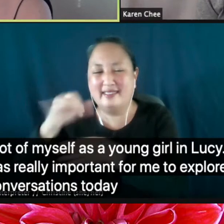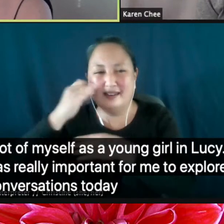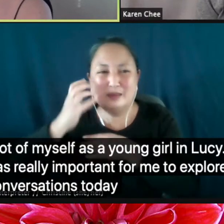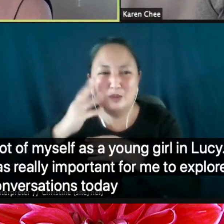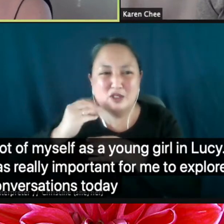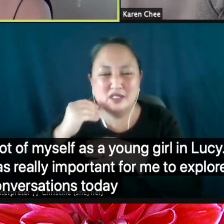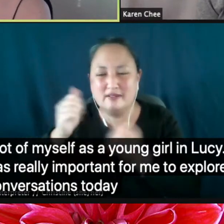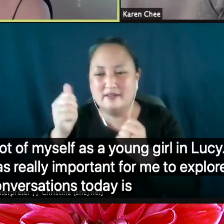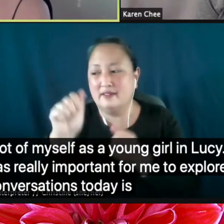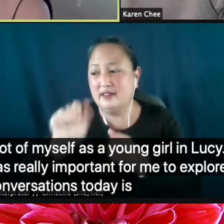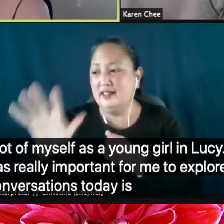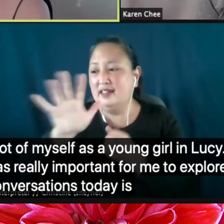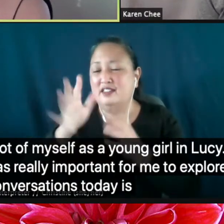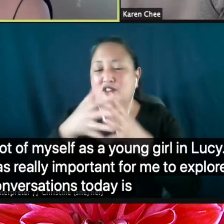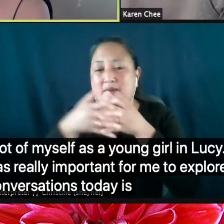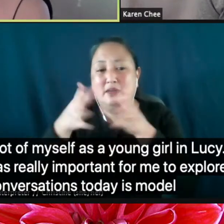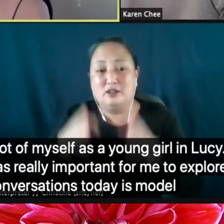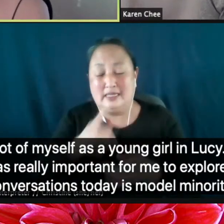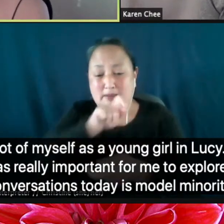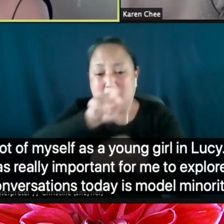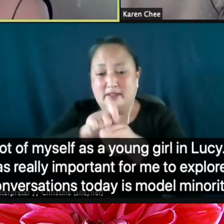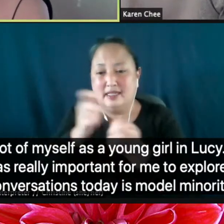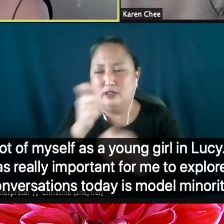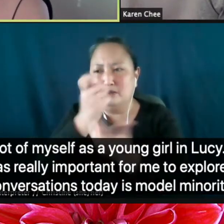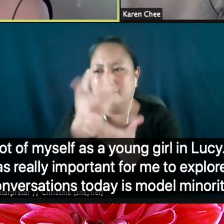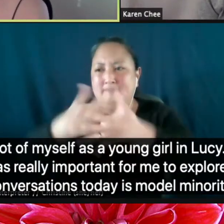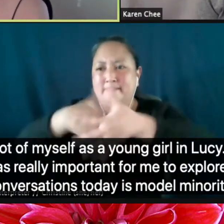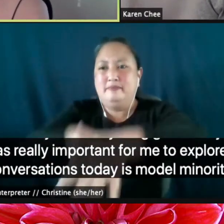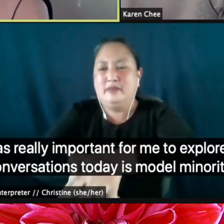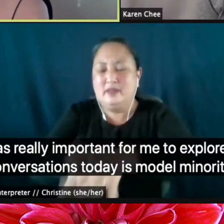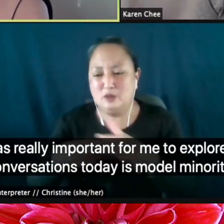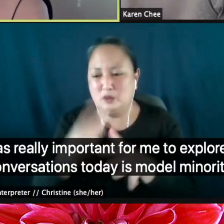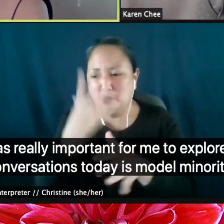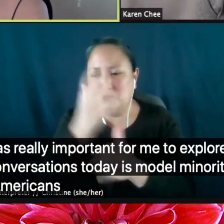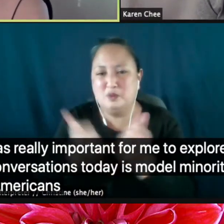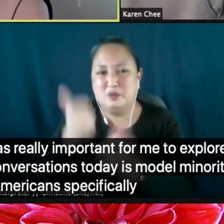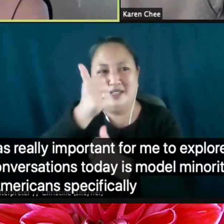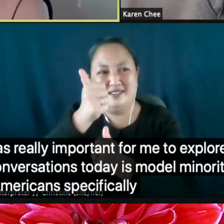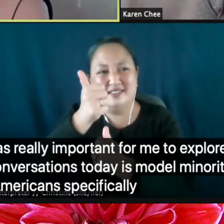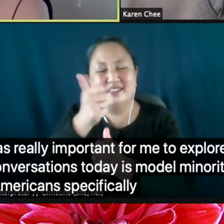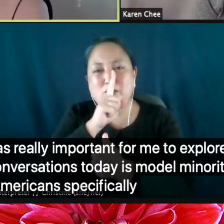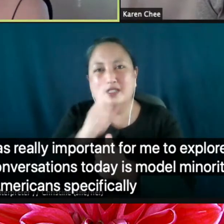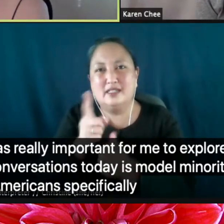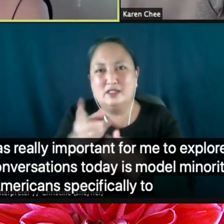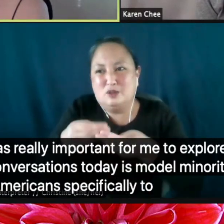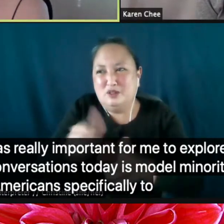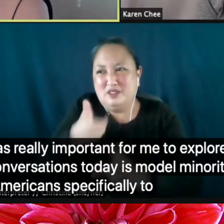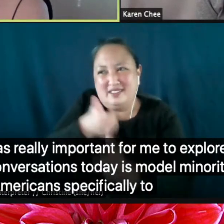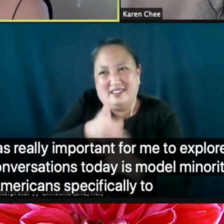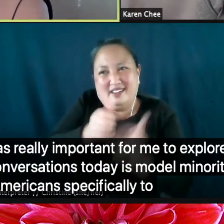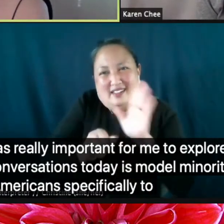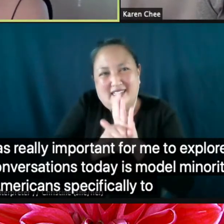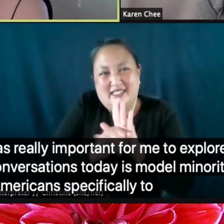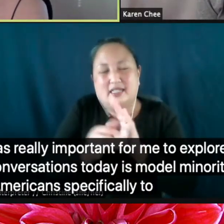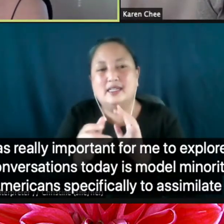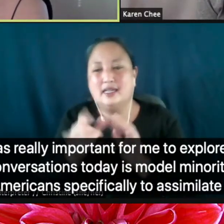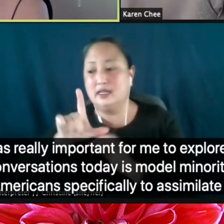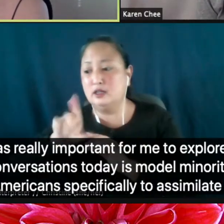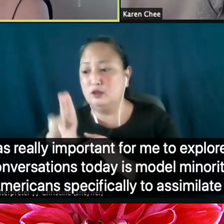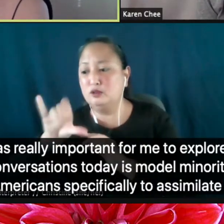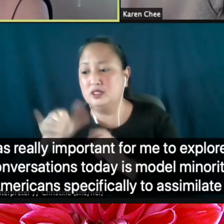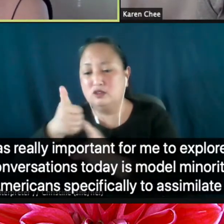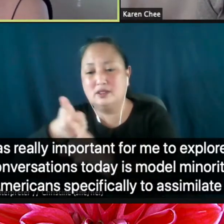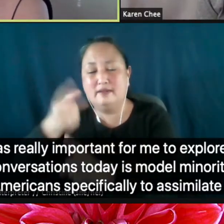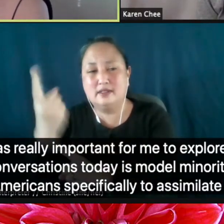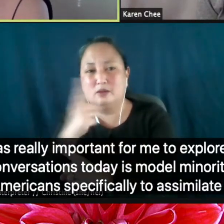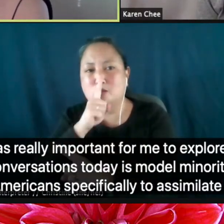Americans specifically to assimilate into whiteness and like lose themselves. And Lucy is someone who